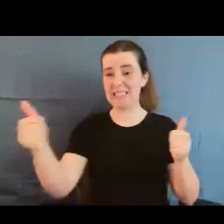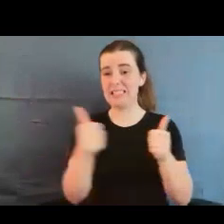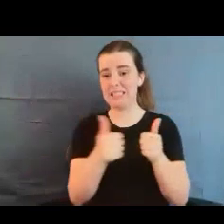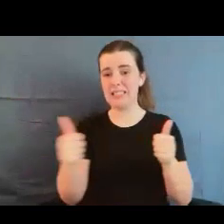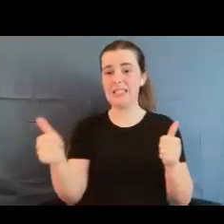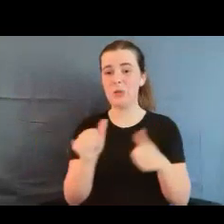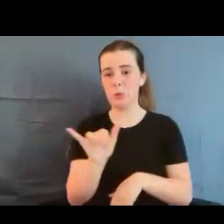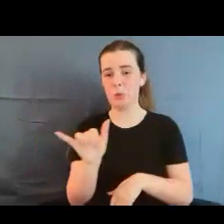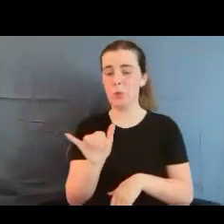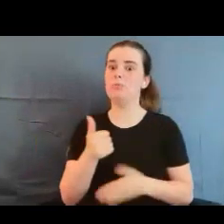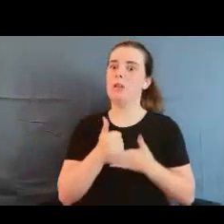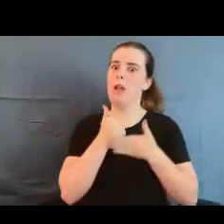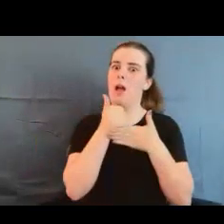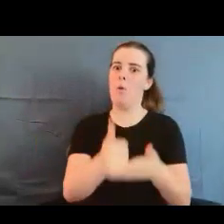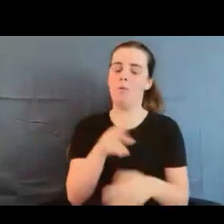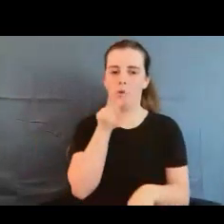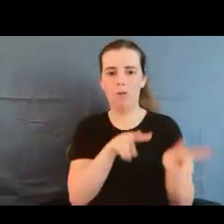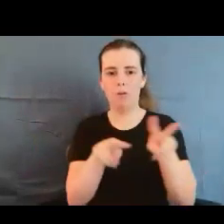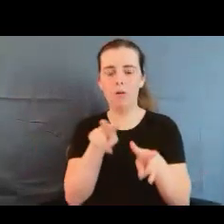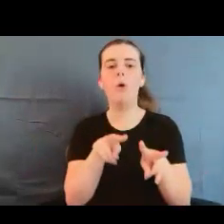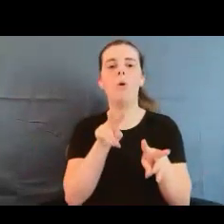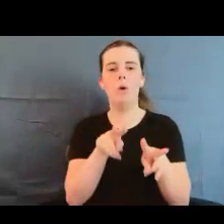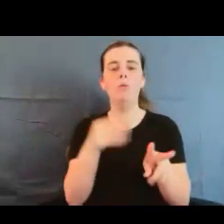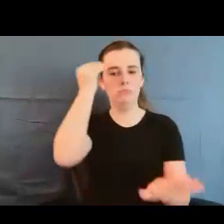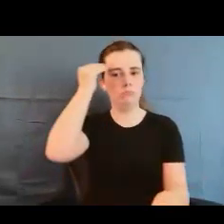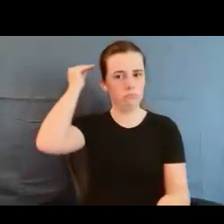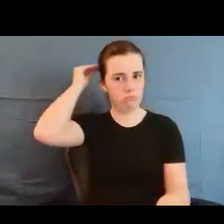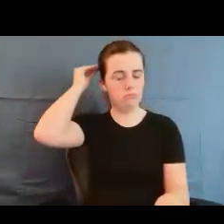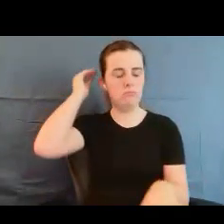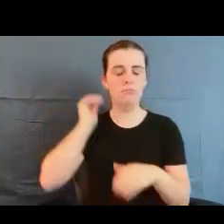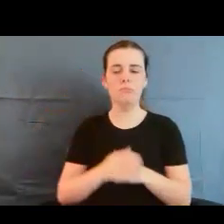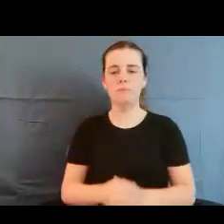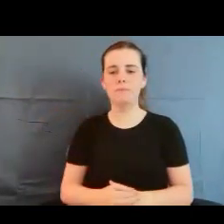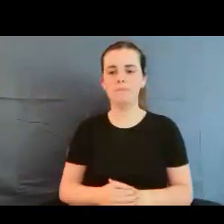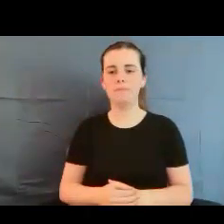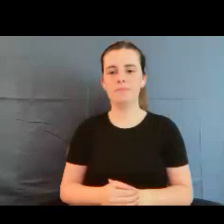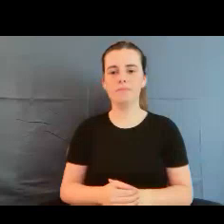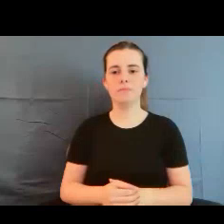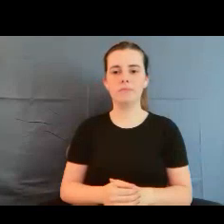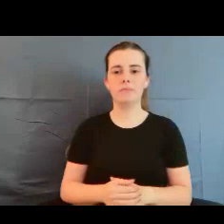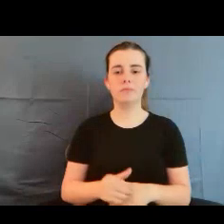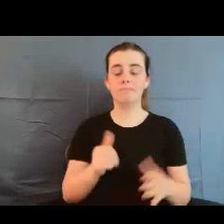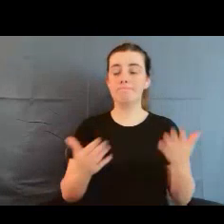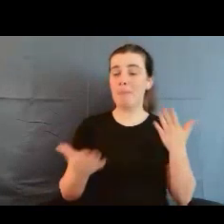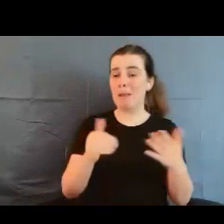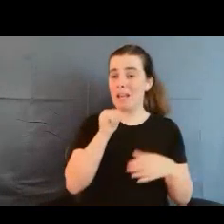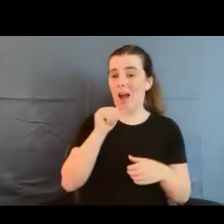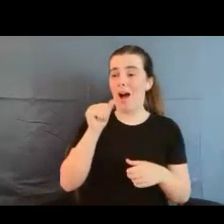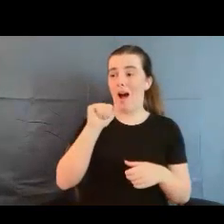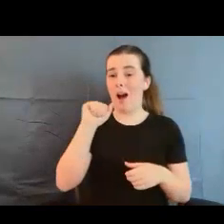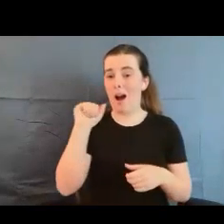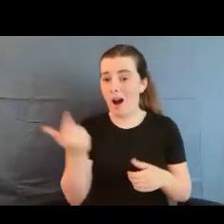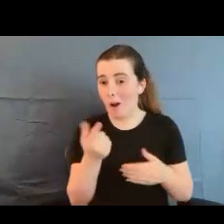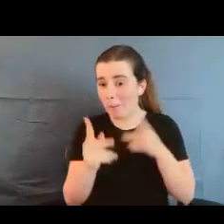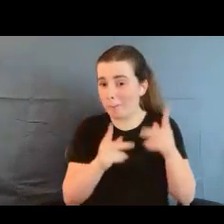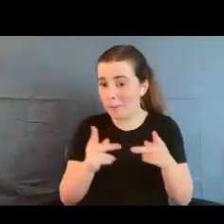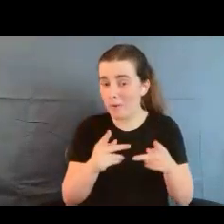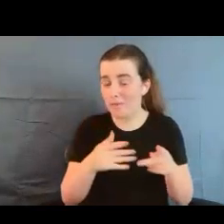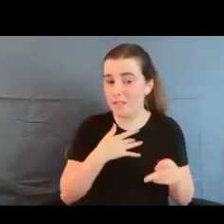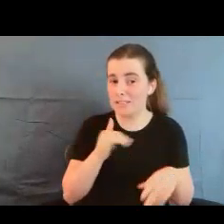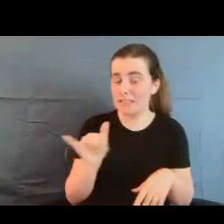Very helpful to look at and get a sense of beforehand. And also not everyone will be like this. I have found it helpful if I have this crew